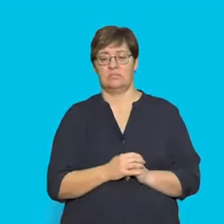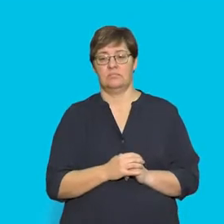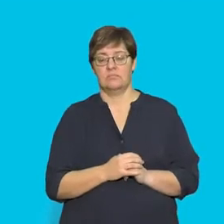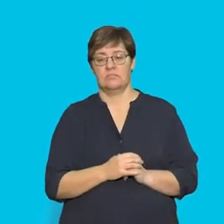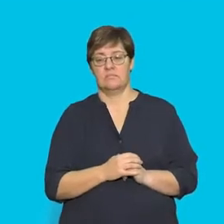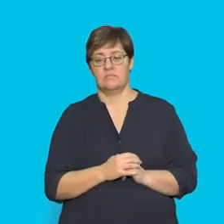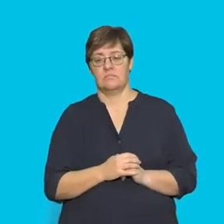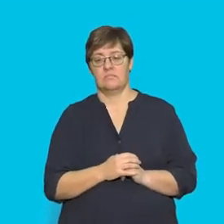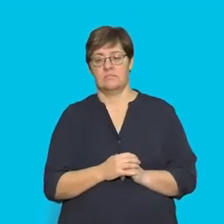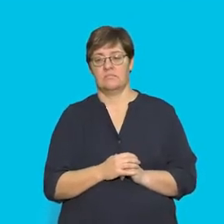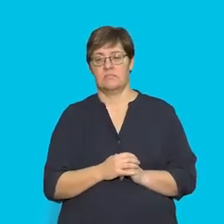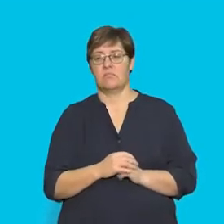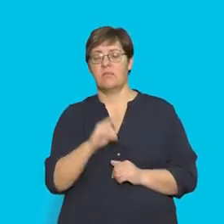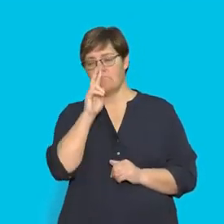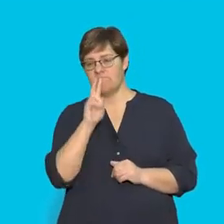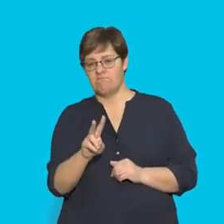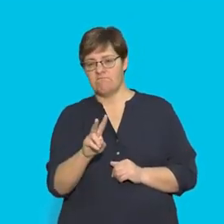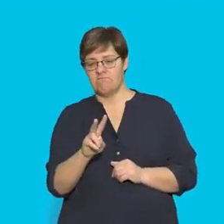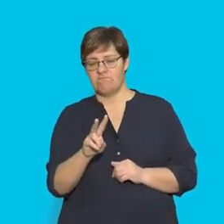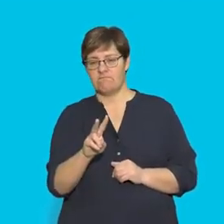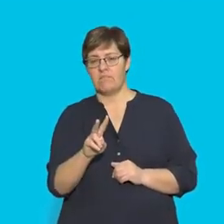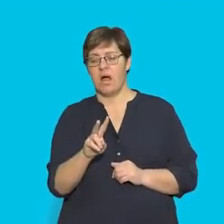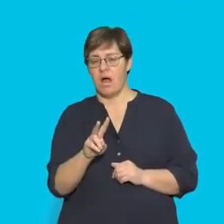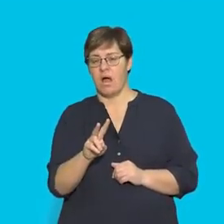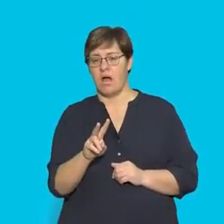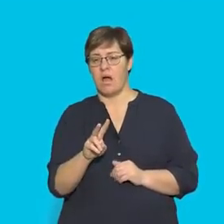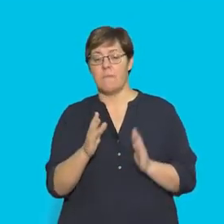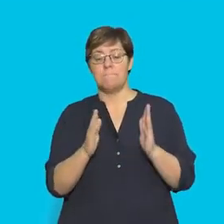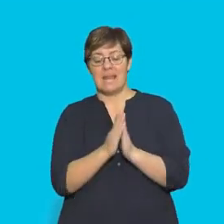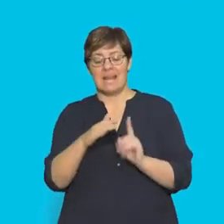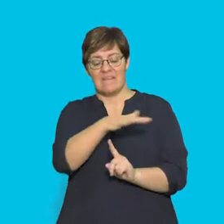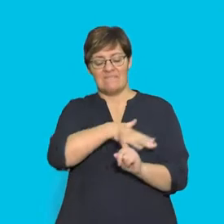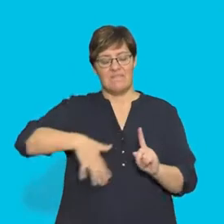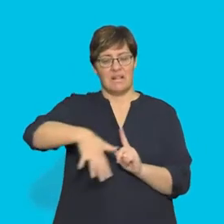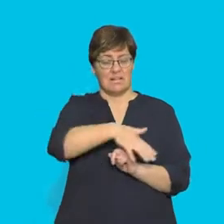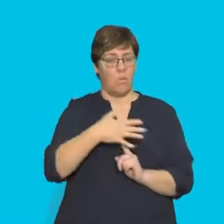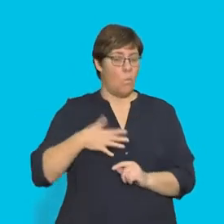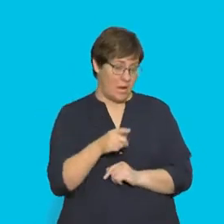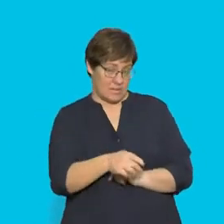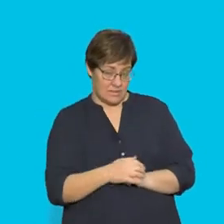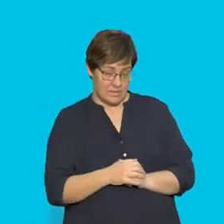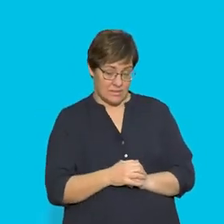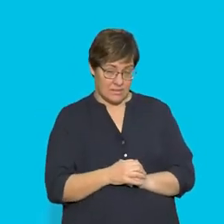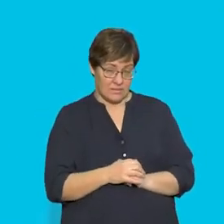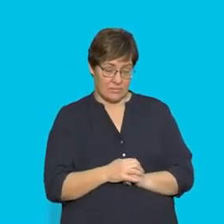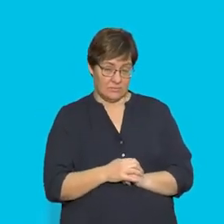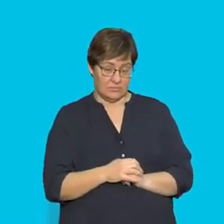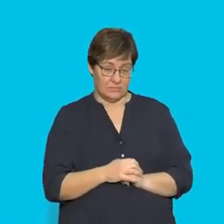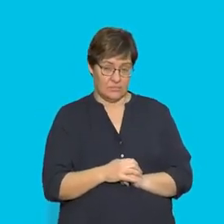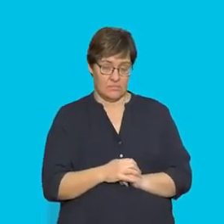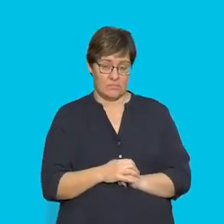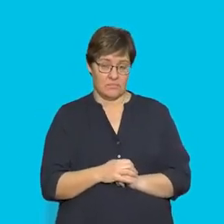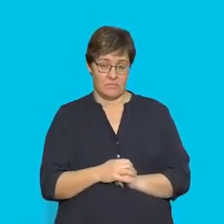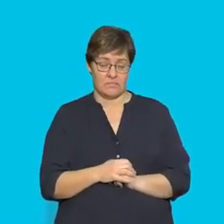see what the magnetic field, because that's what we're asking. We're wanting the magnetic field around the coil. Now, the